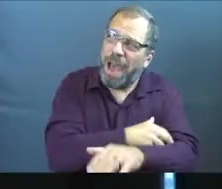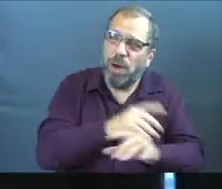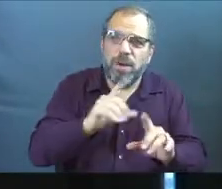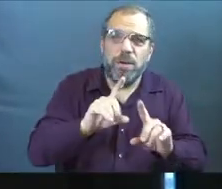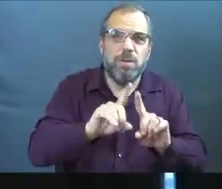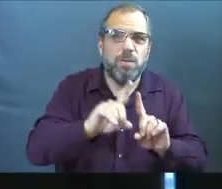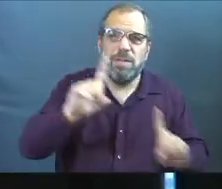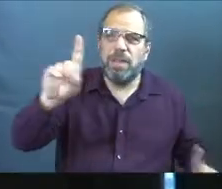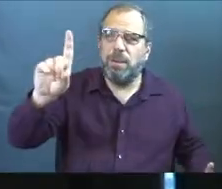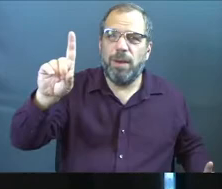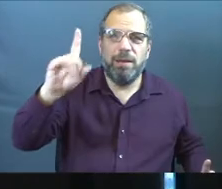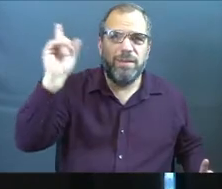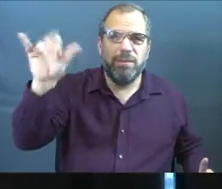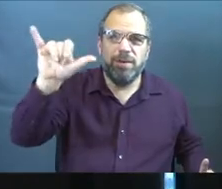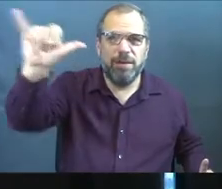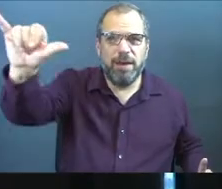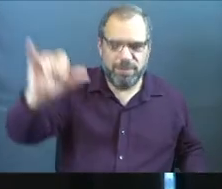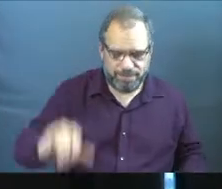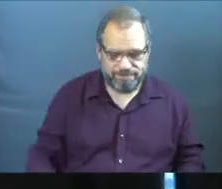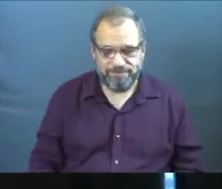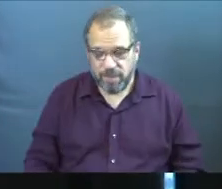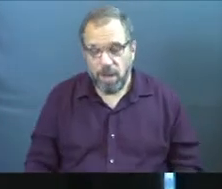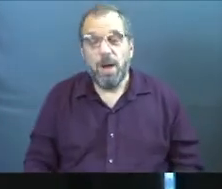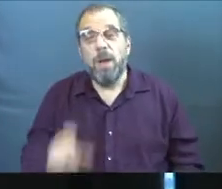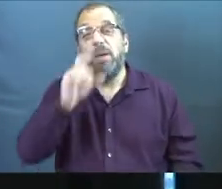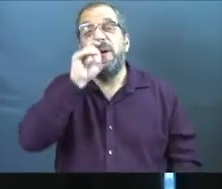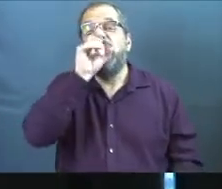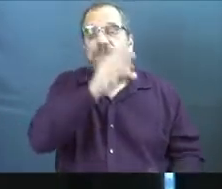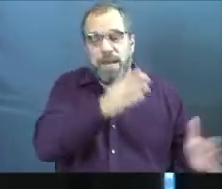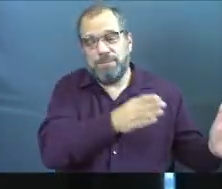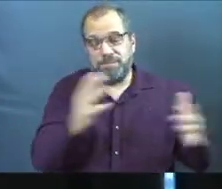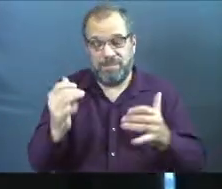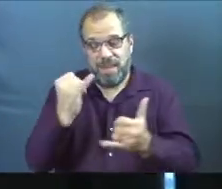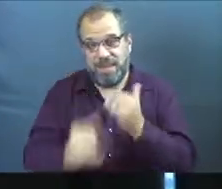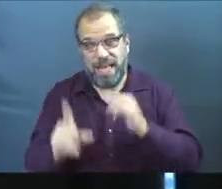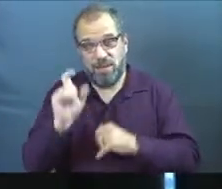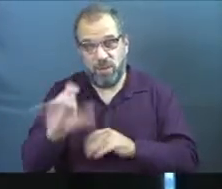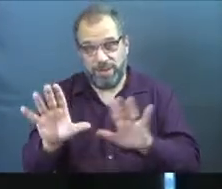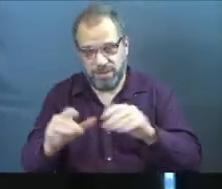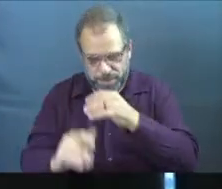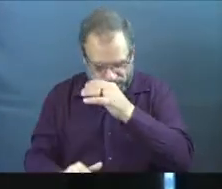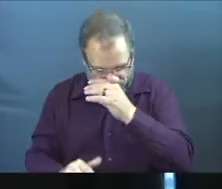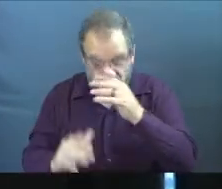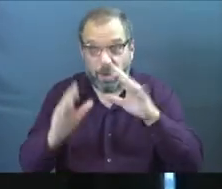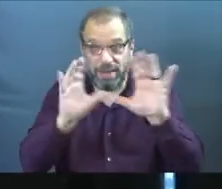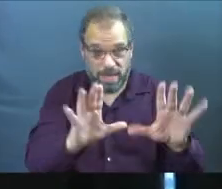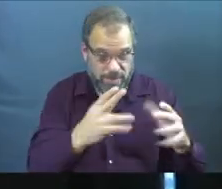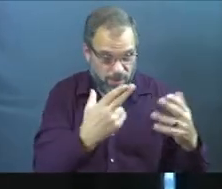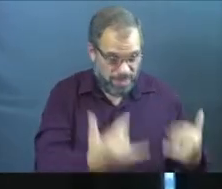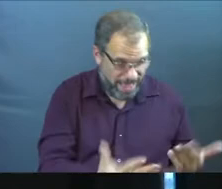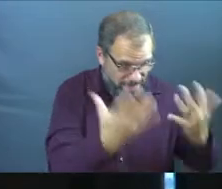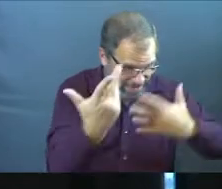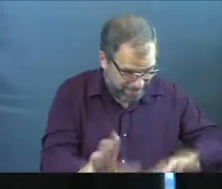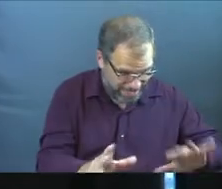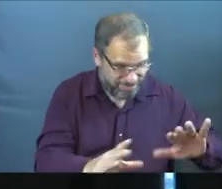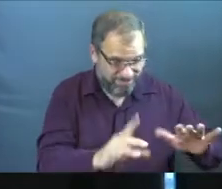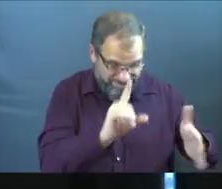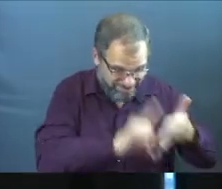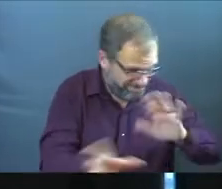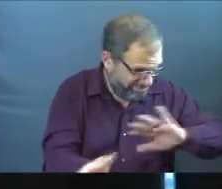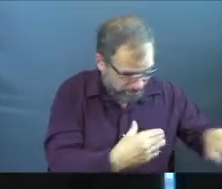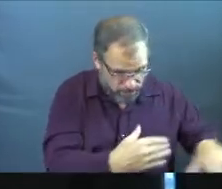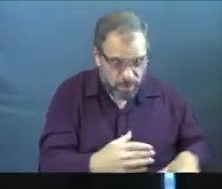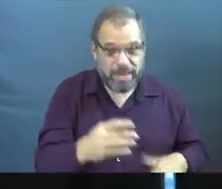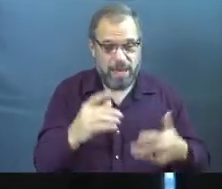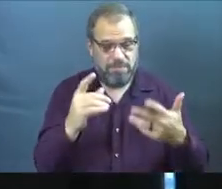power. So this actually leads into our last question, okay? So we're done there with hell, okay? We're done digging through all that, but